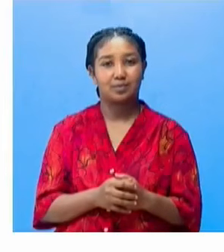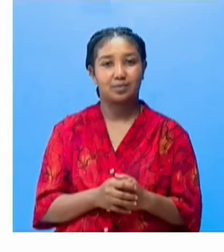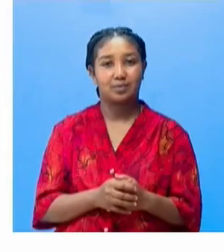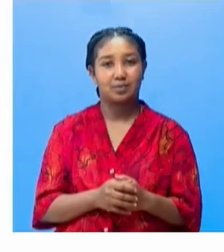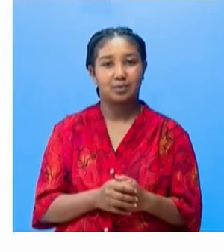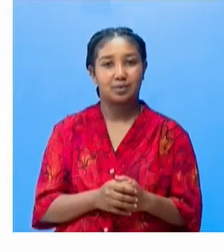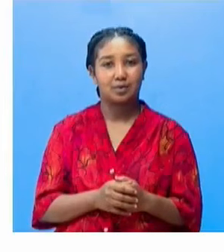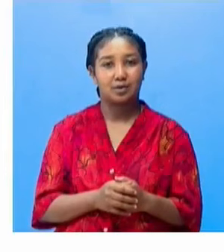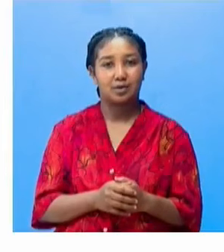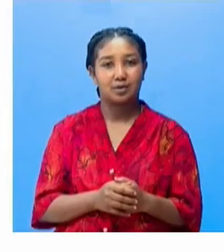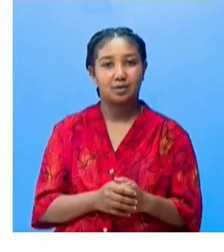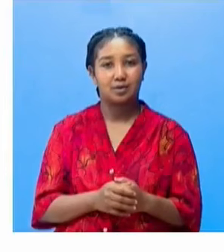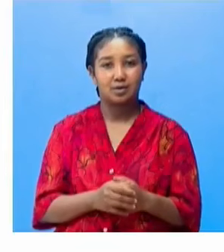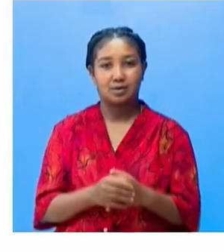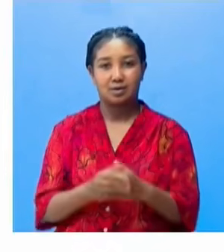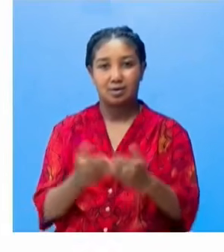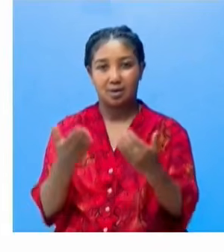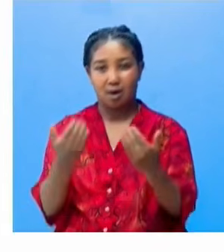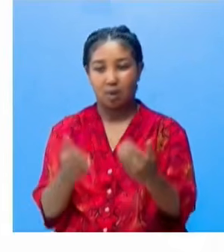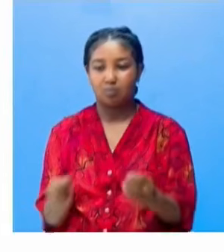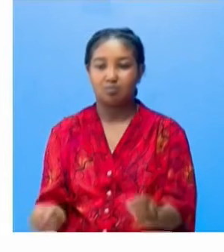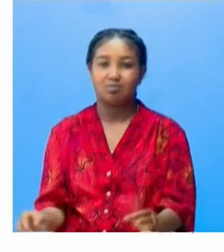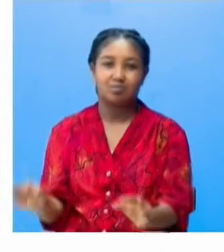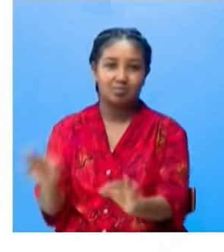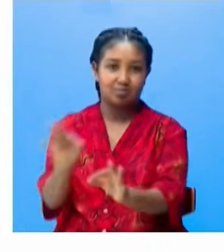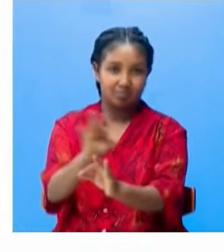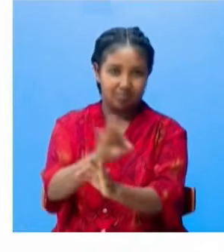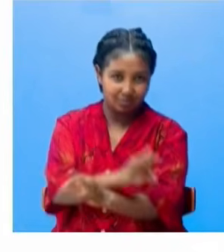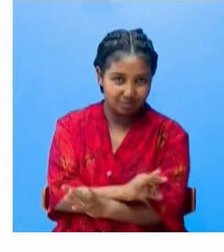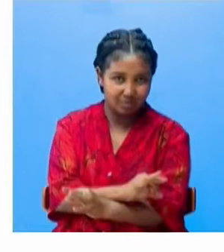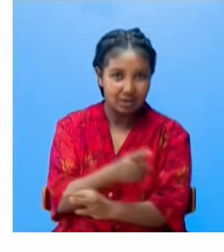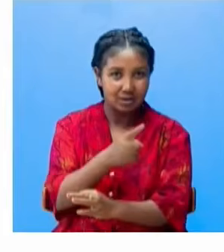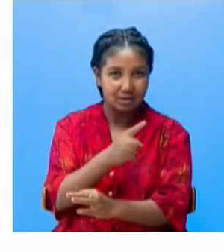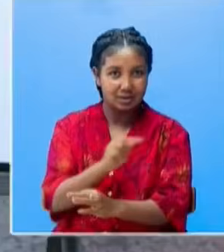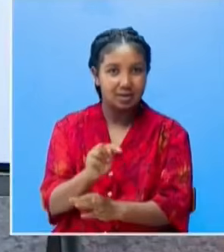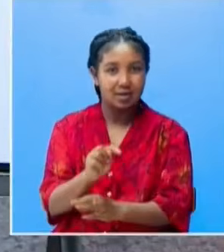Let's make the computer, instead of the computer, the computers.